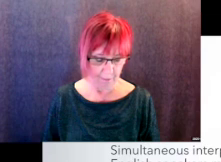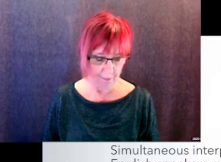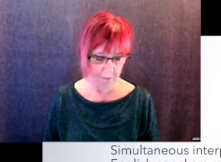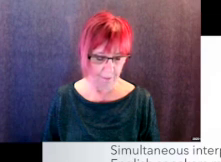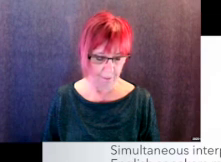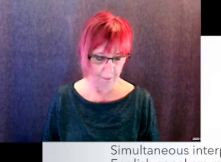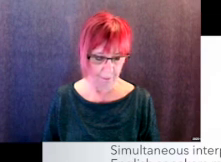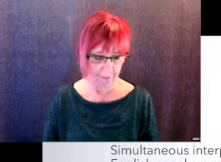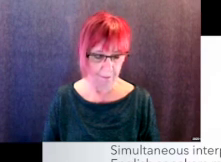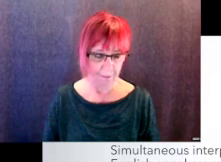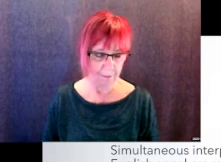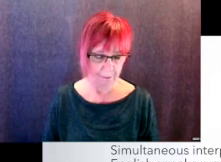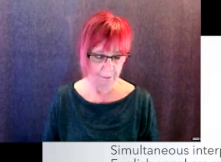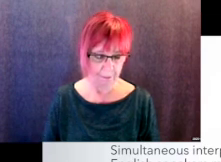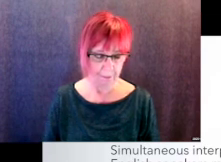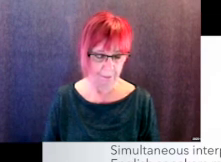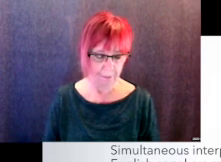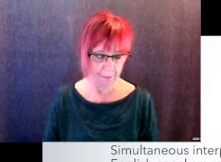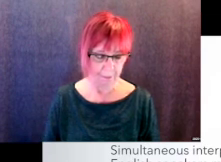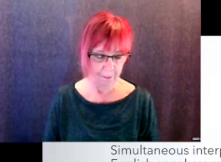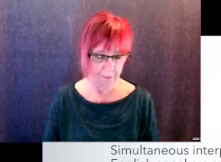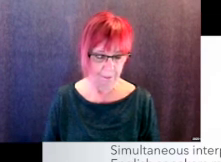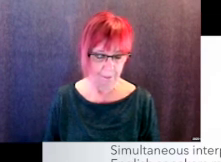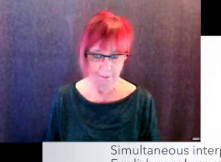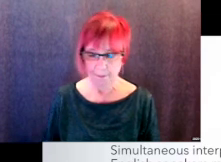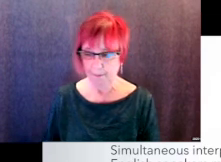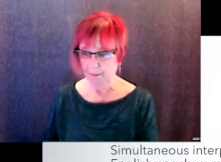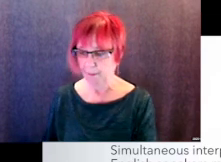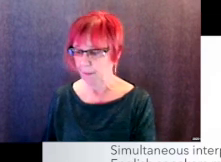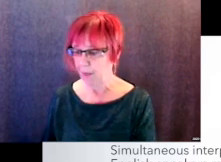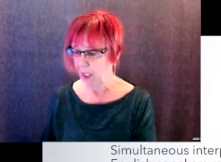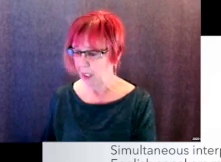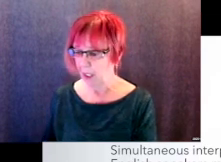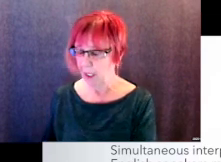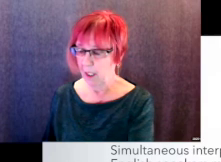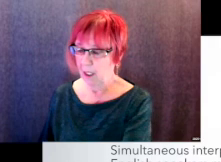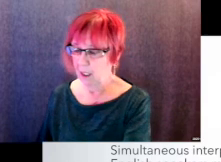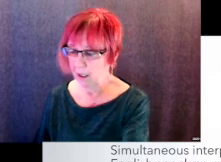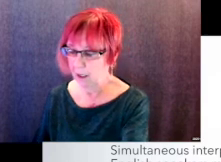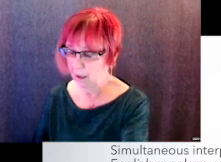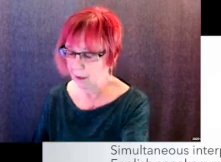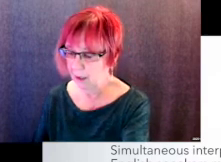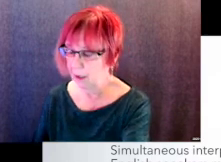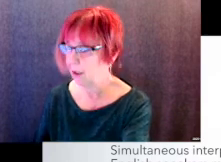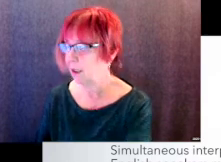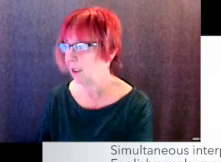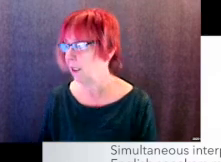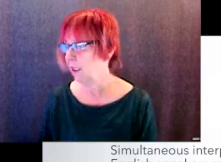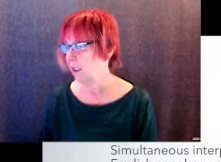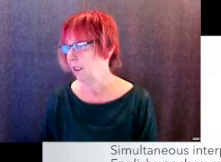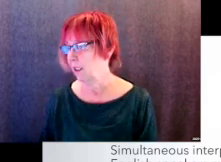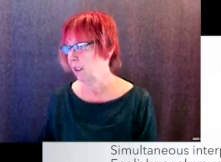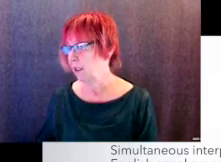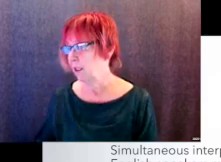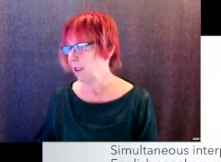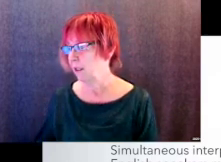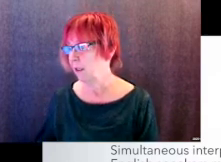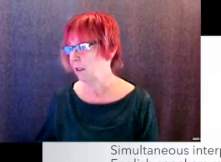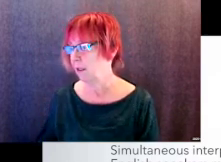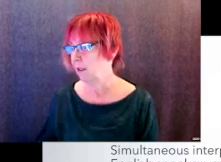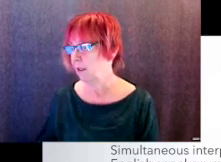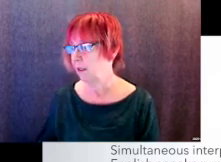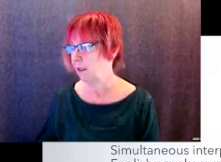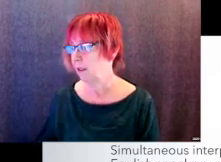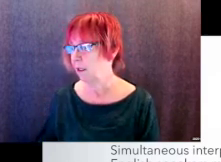pantalla con el símbolo de un globo terráqueo. En caso que no vea el globo terráqueo, puede buscar